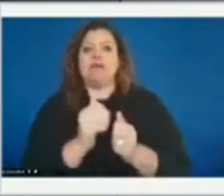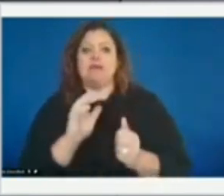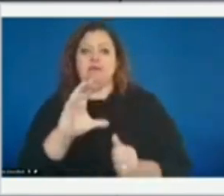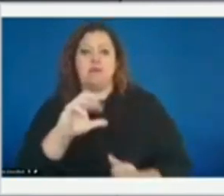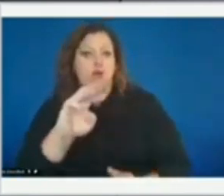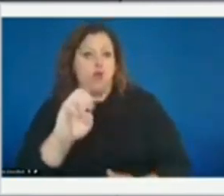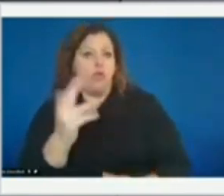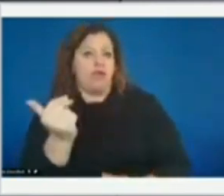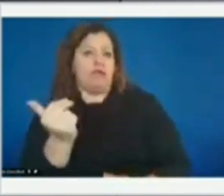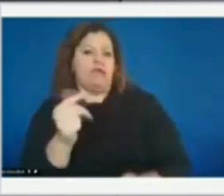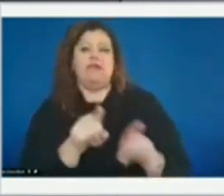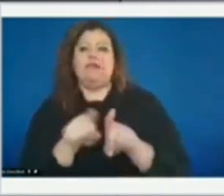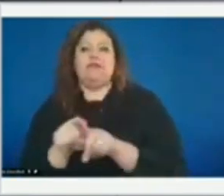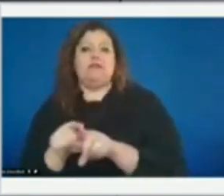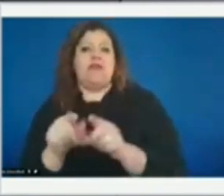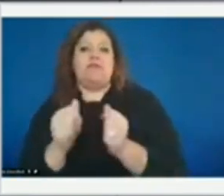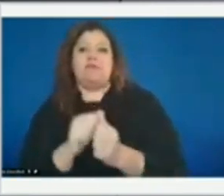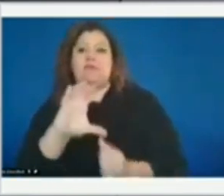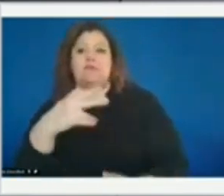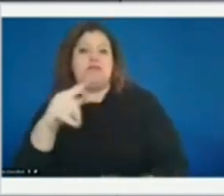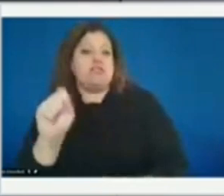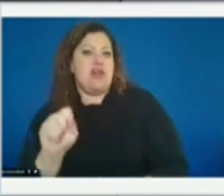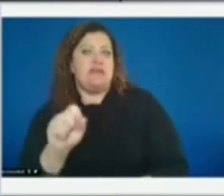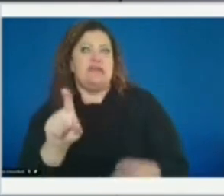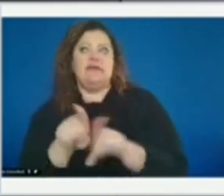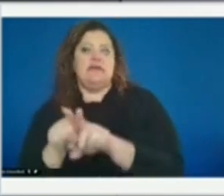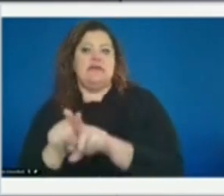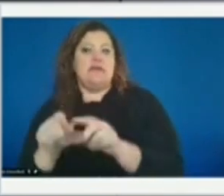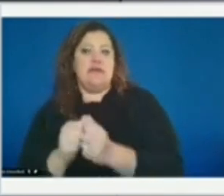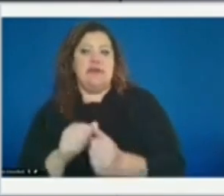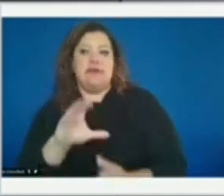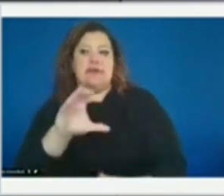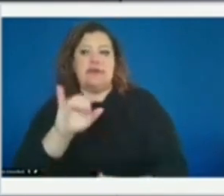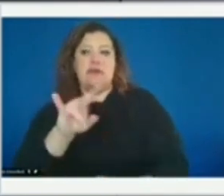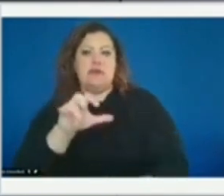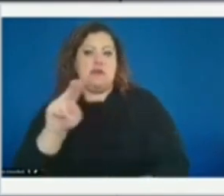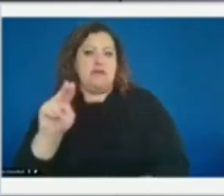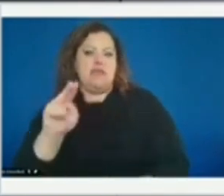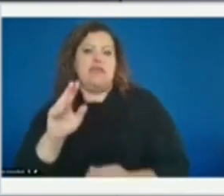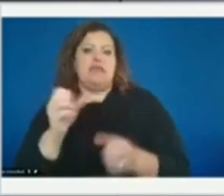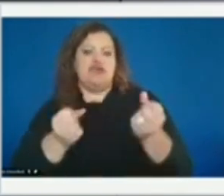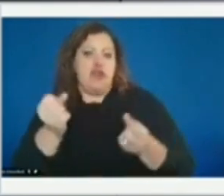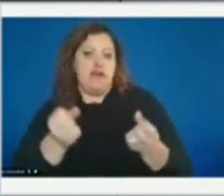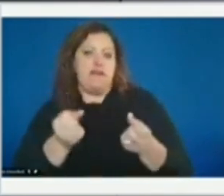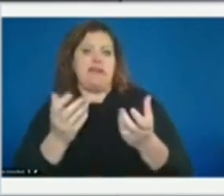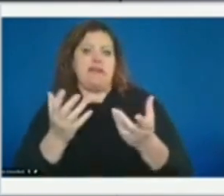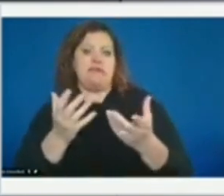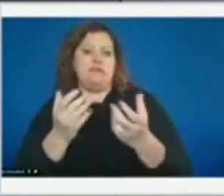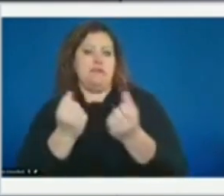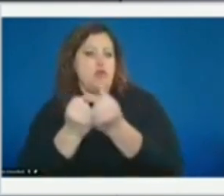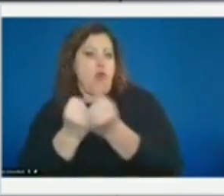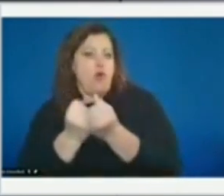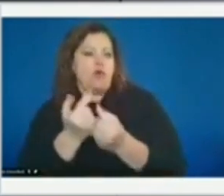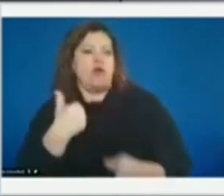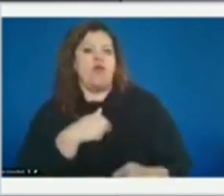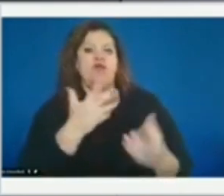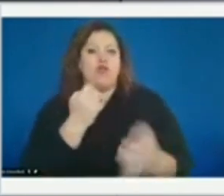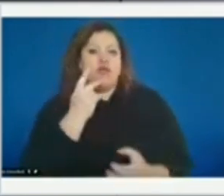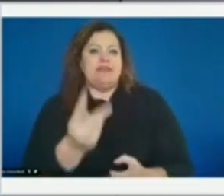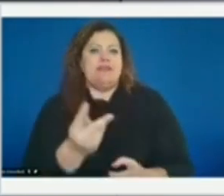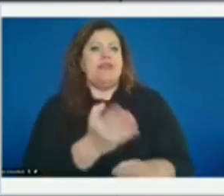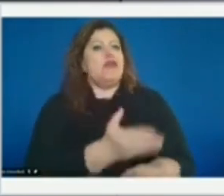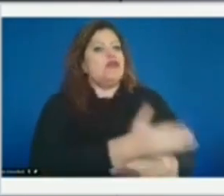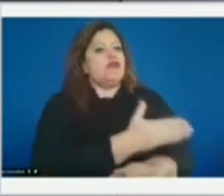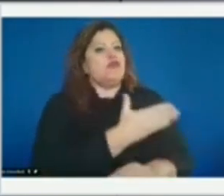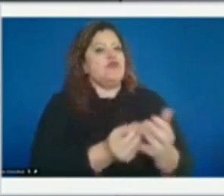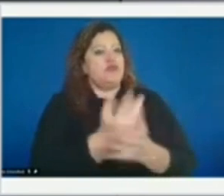done with chats, just as we've done with our civilian traffic direction, is that we want to see growth and progress. And our